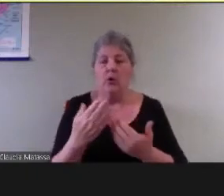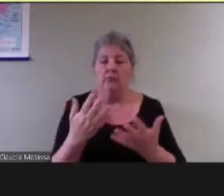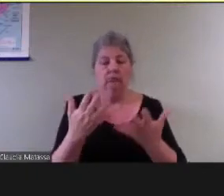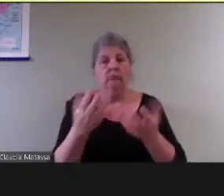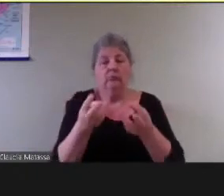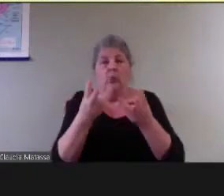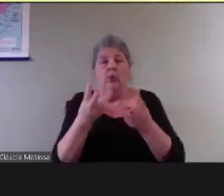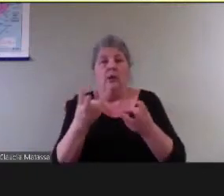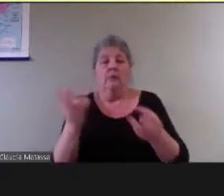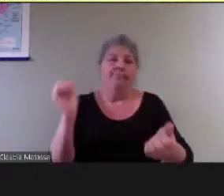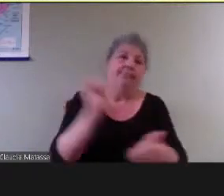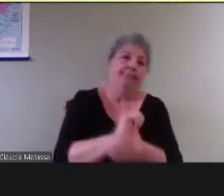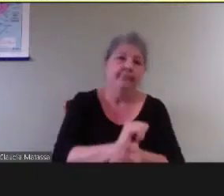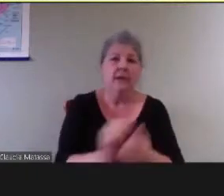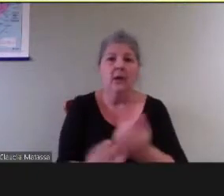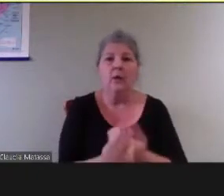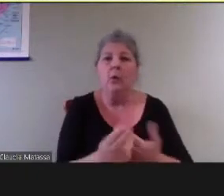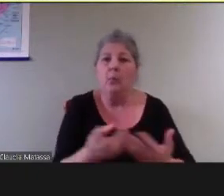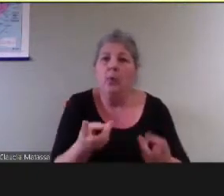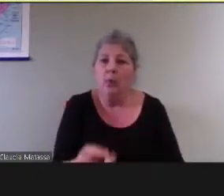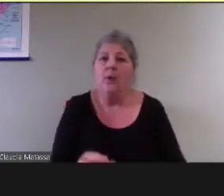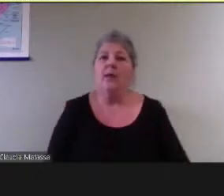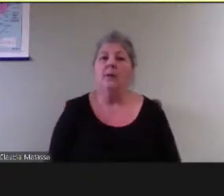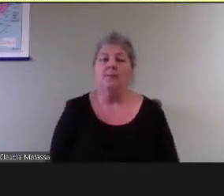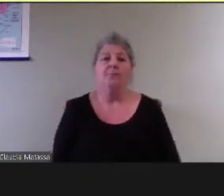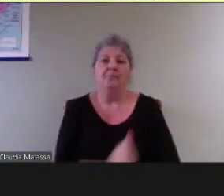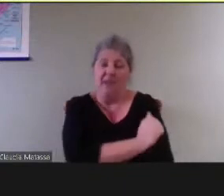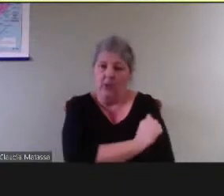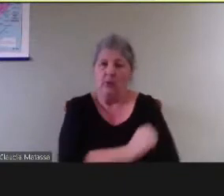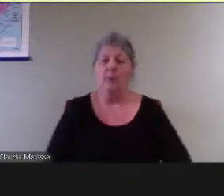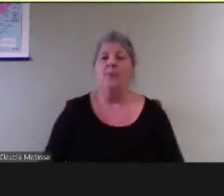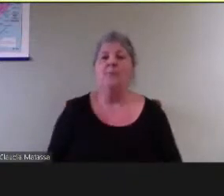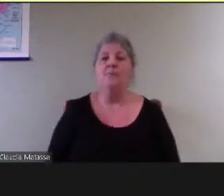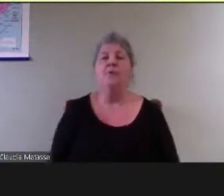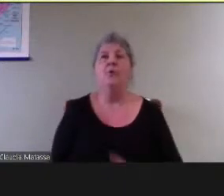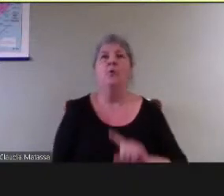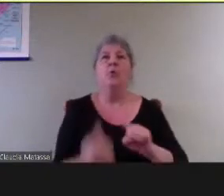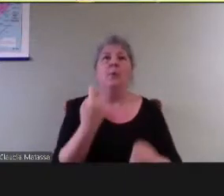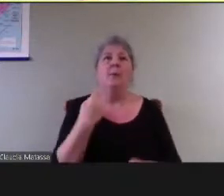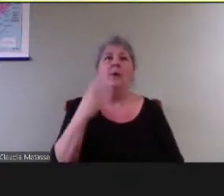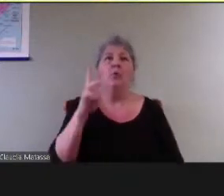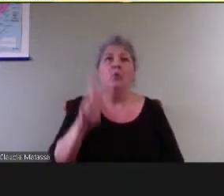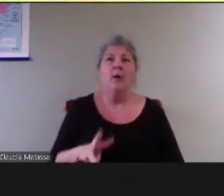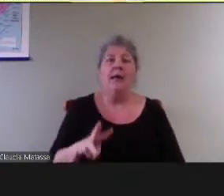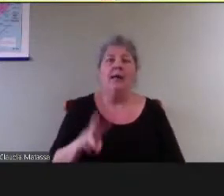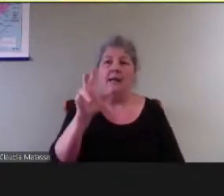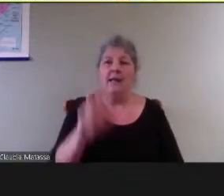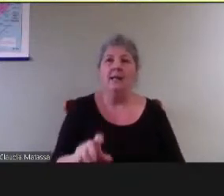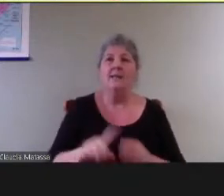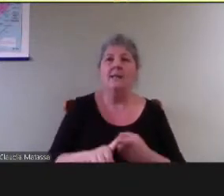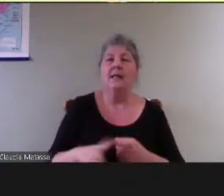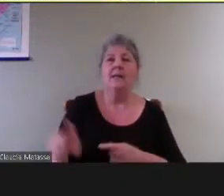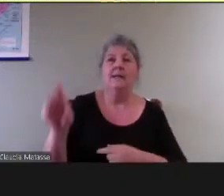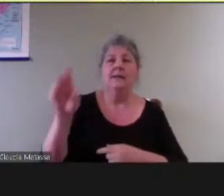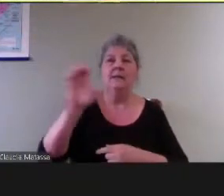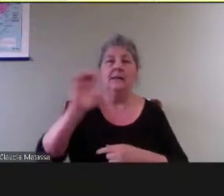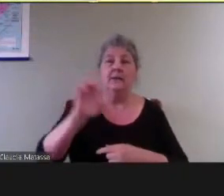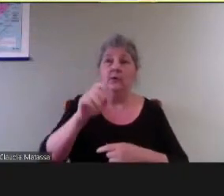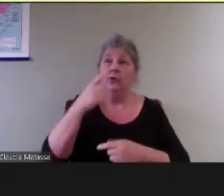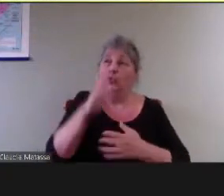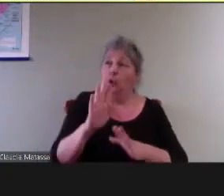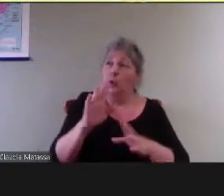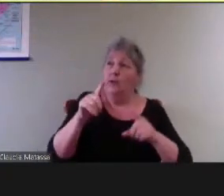that is, again, going back to the research in Wales in that prison, and showing that there is a dosage effect here